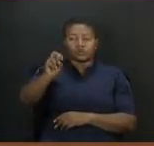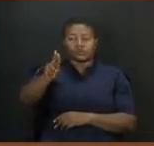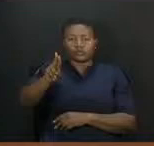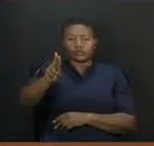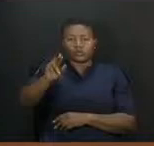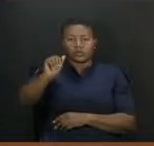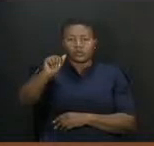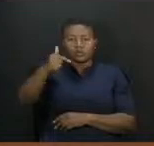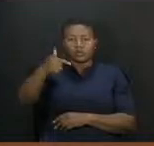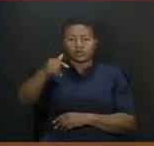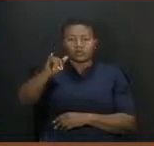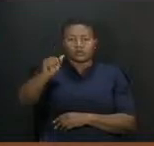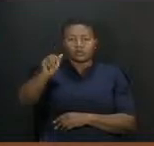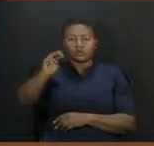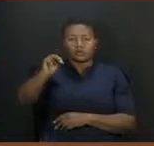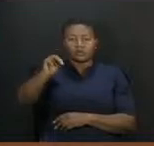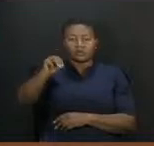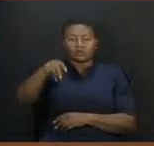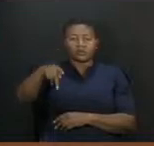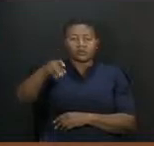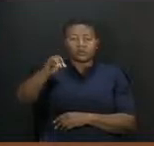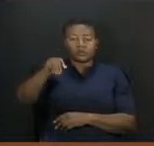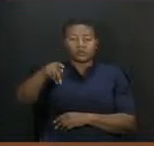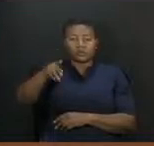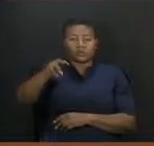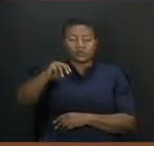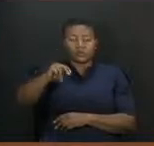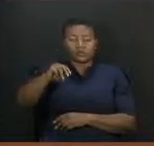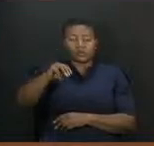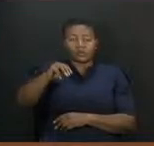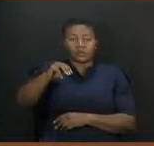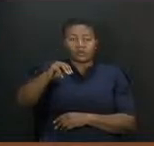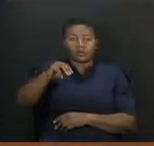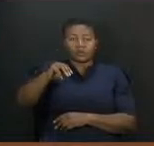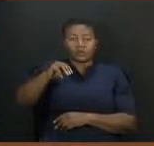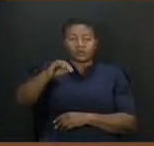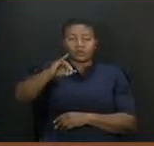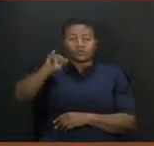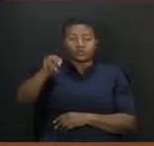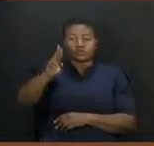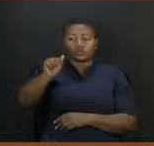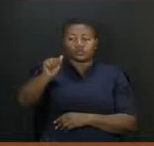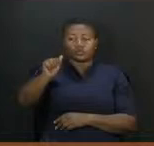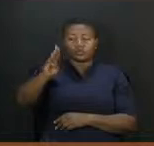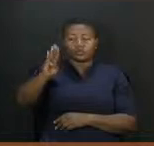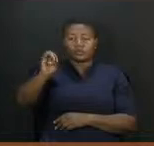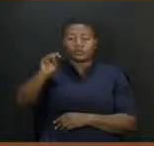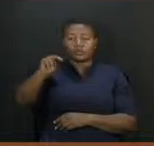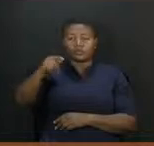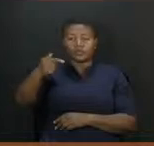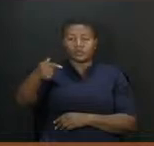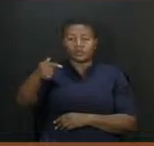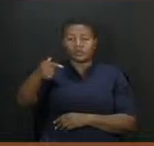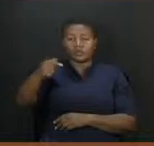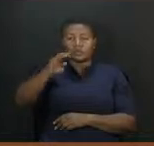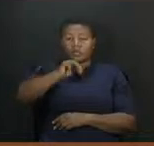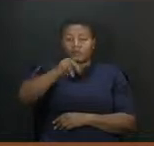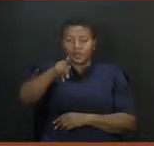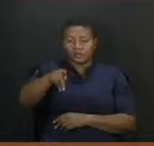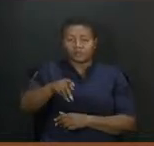for Joaben. Honorable members, we may be taking these 3